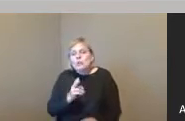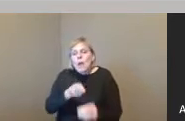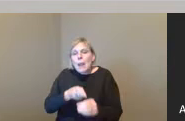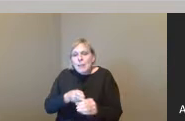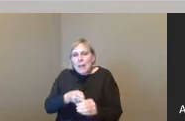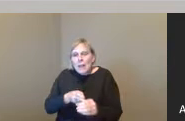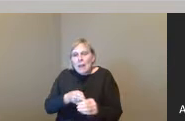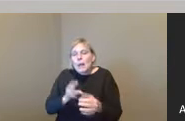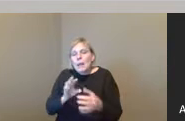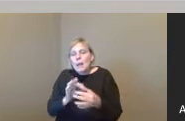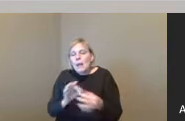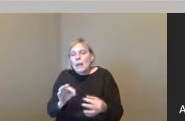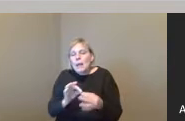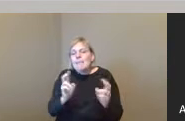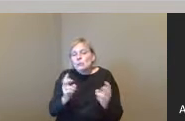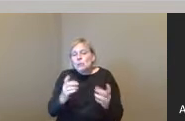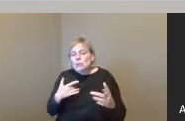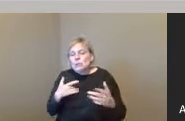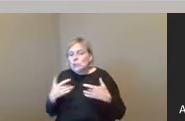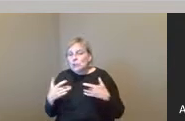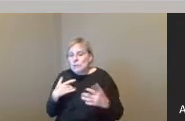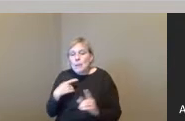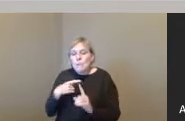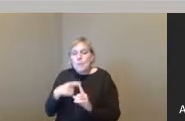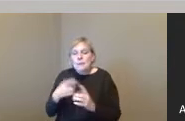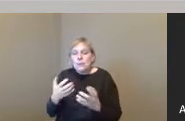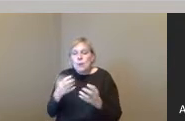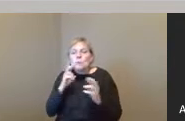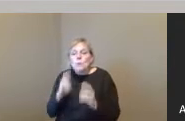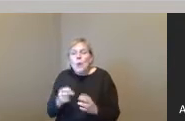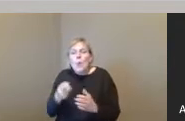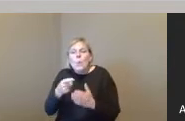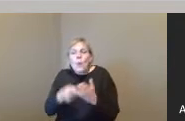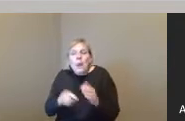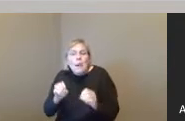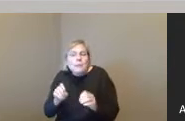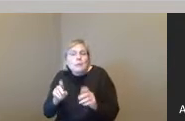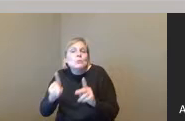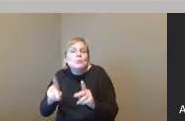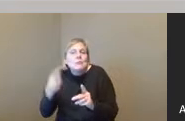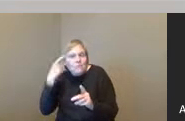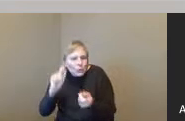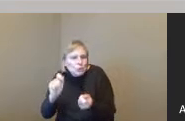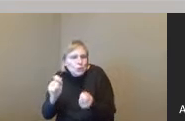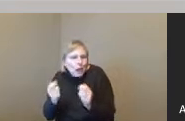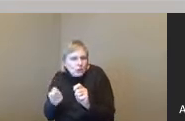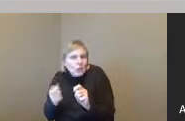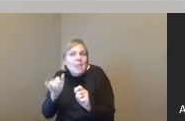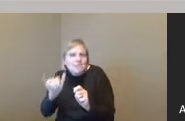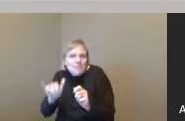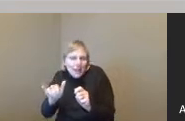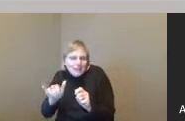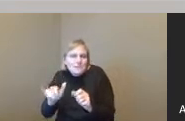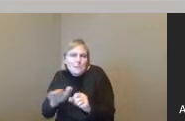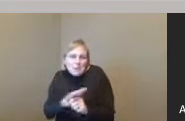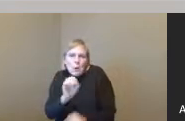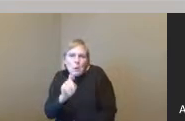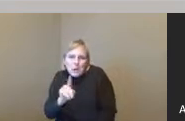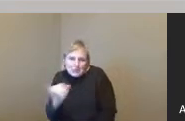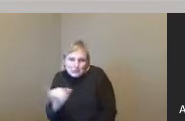what the issues or concerns are, but then if they want to respond with what are opportunities for change, that's completely okay as well.